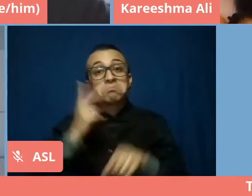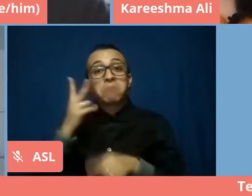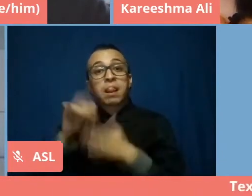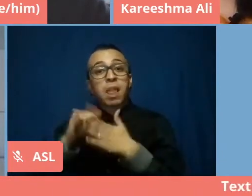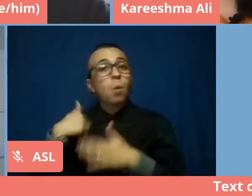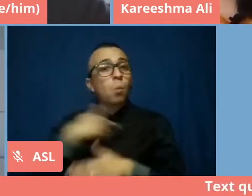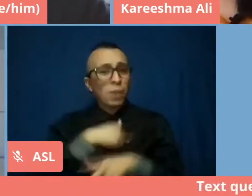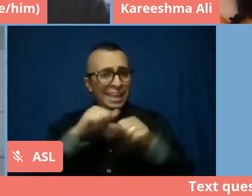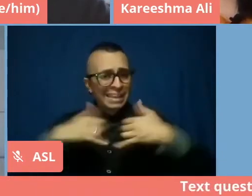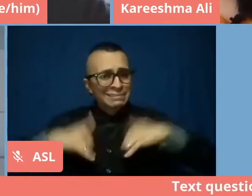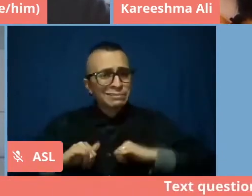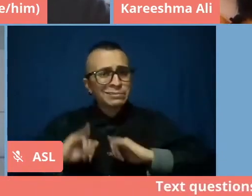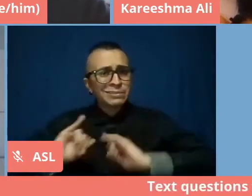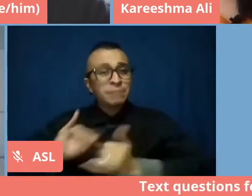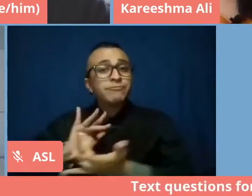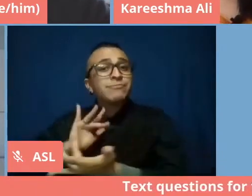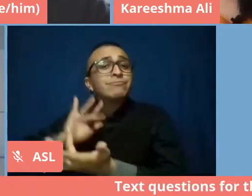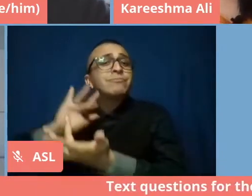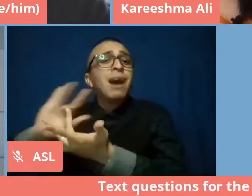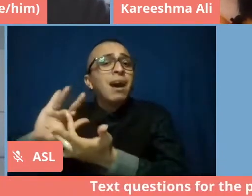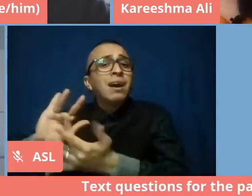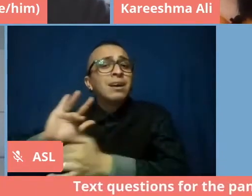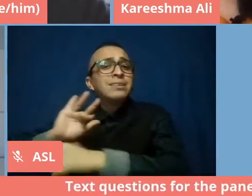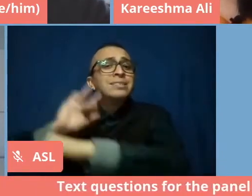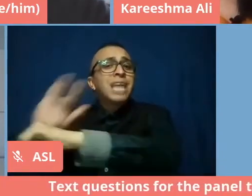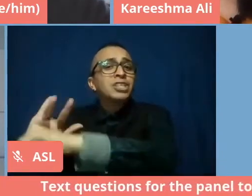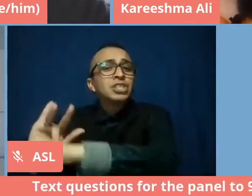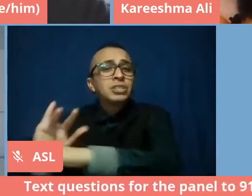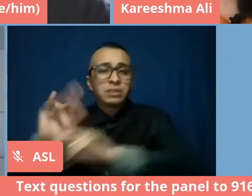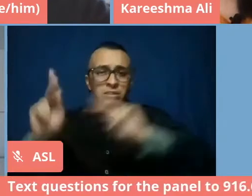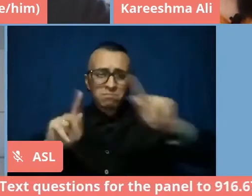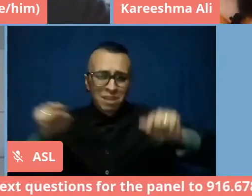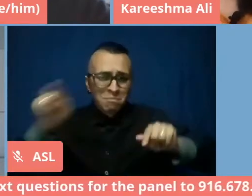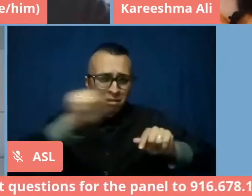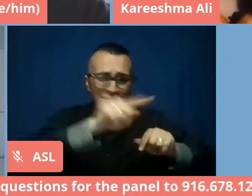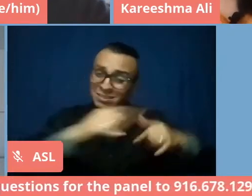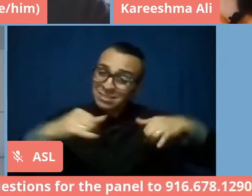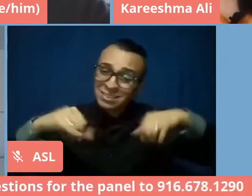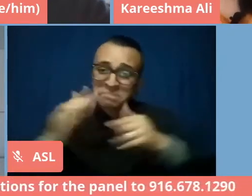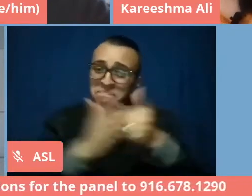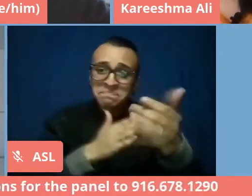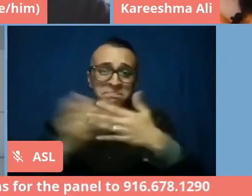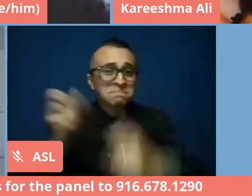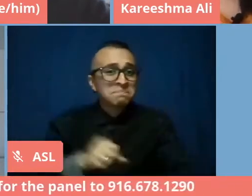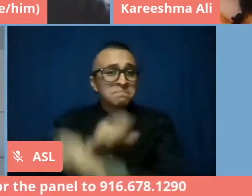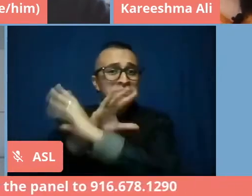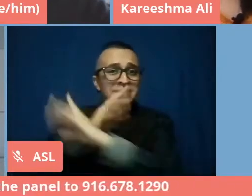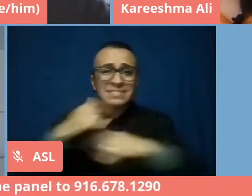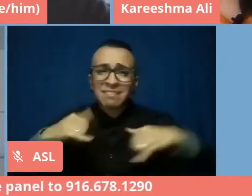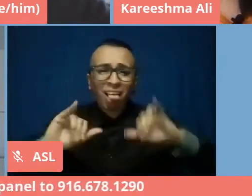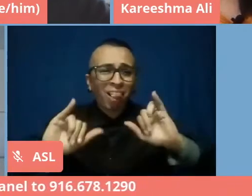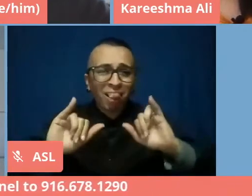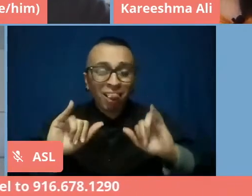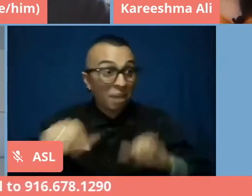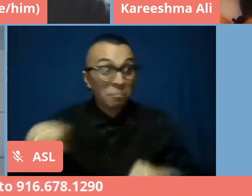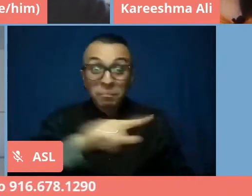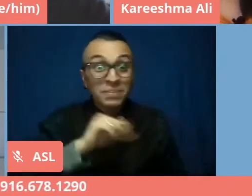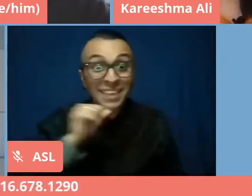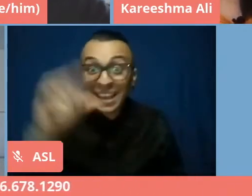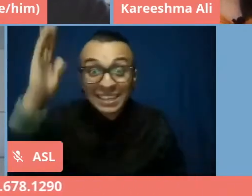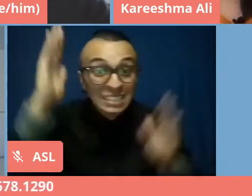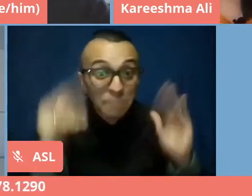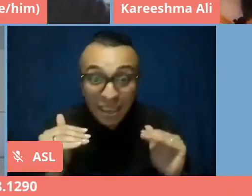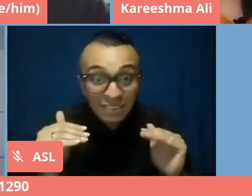touch people in different, through this virtual way that we never anticipated. I mean,